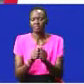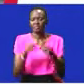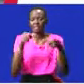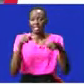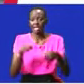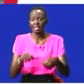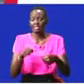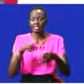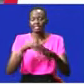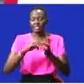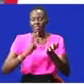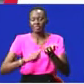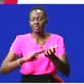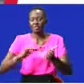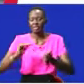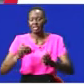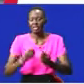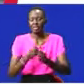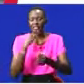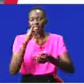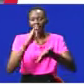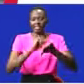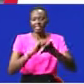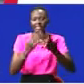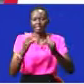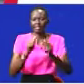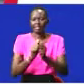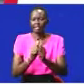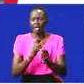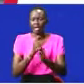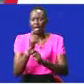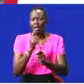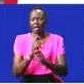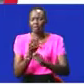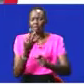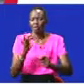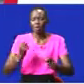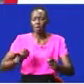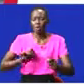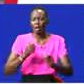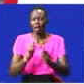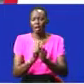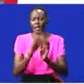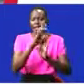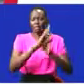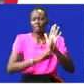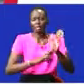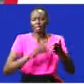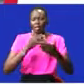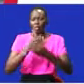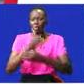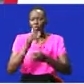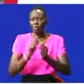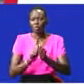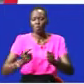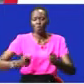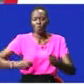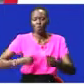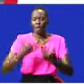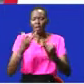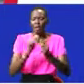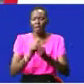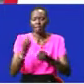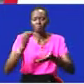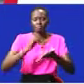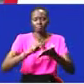Kapodon mane kaunti nendo oma Migori ni kuro Rocho Ratich nyithindo ma nyiri ka okalo e bembo makuro yangi ni osebedo